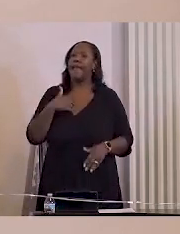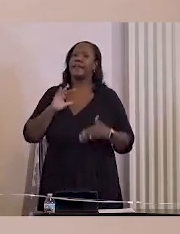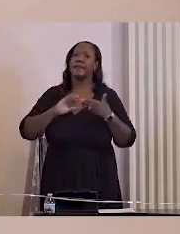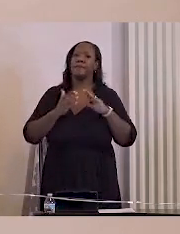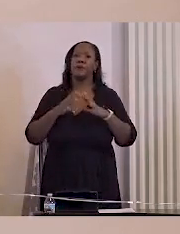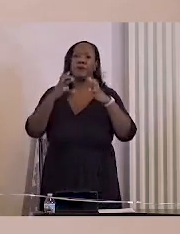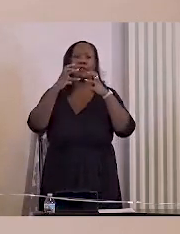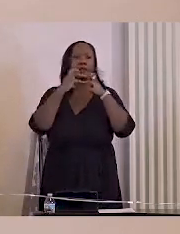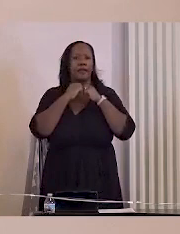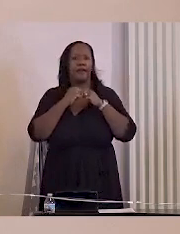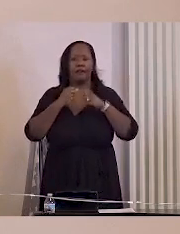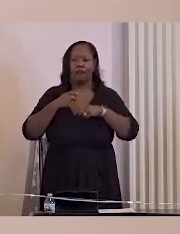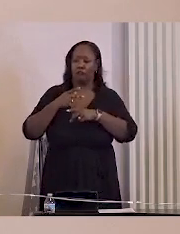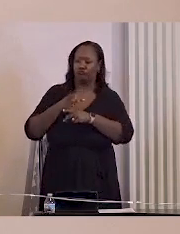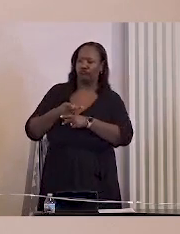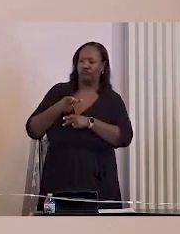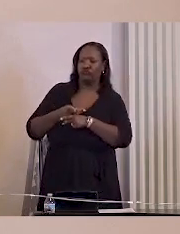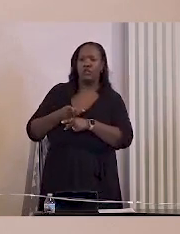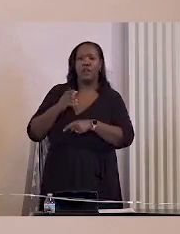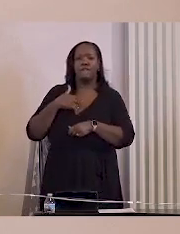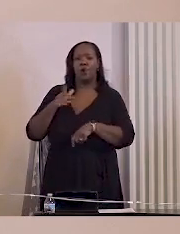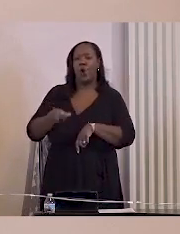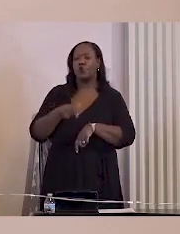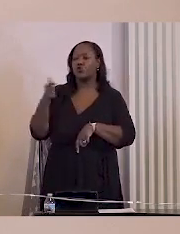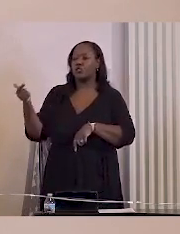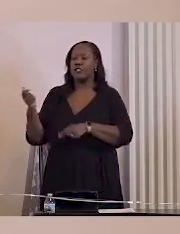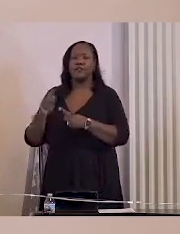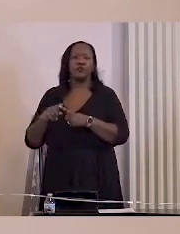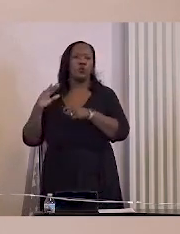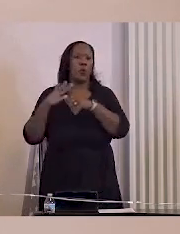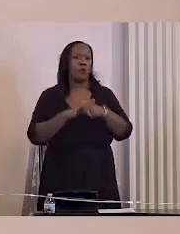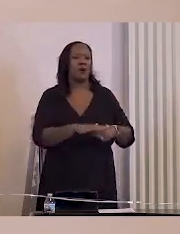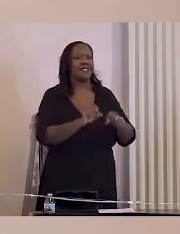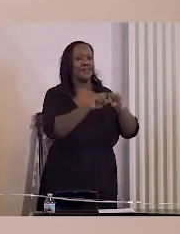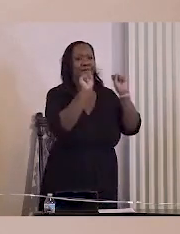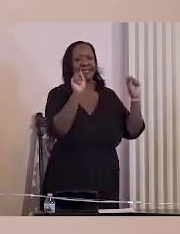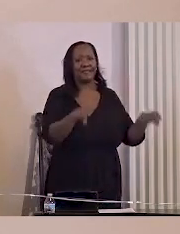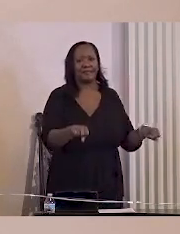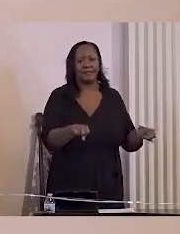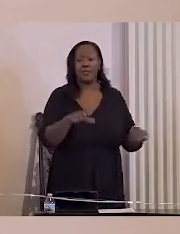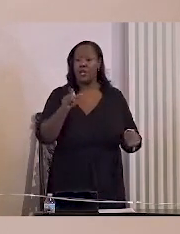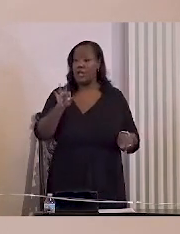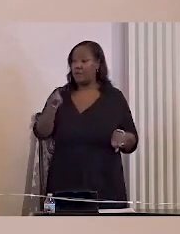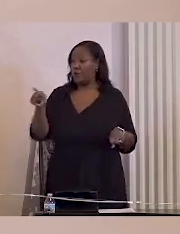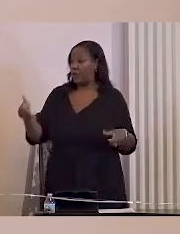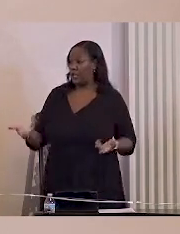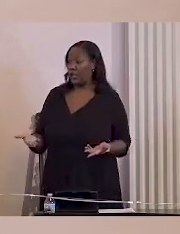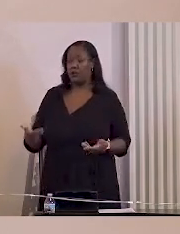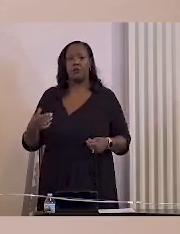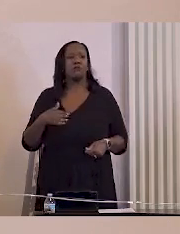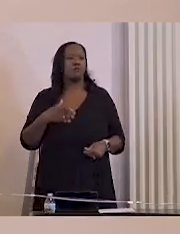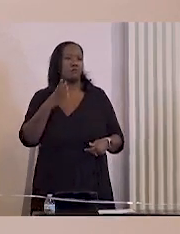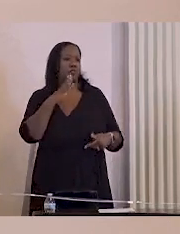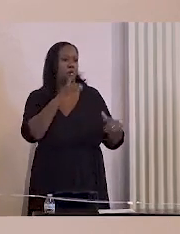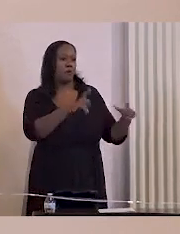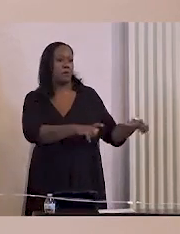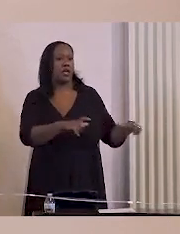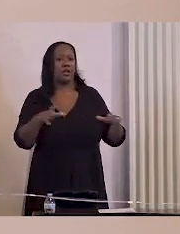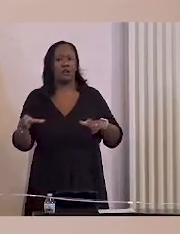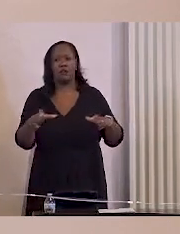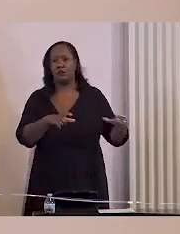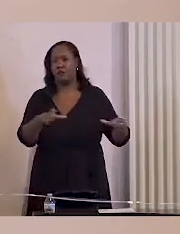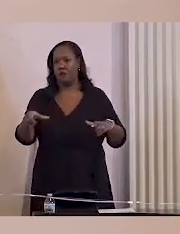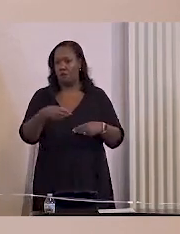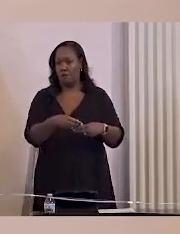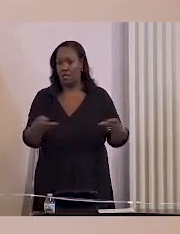builds alternatives to oppressive systems. If you're in the sanctuary, the ushers will be passing the plate for